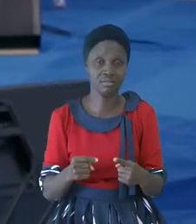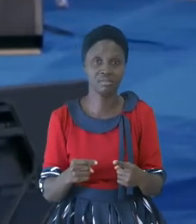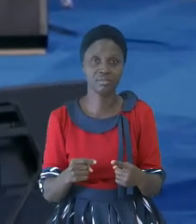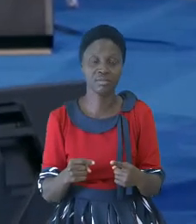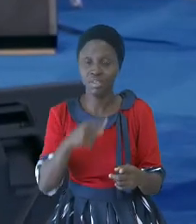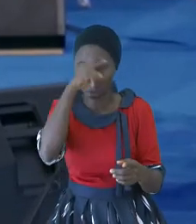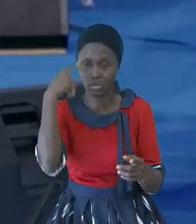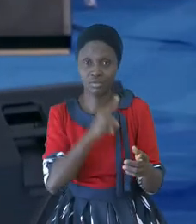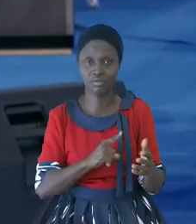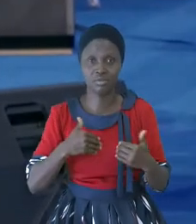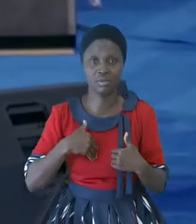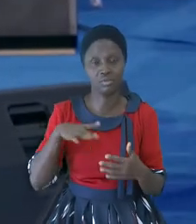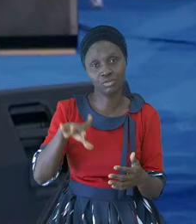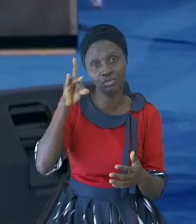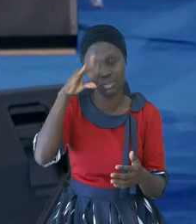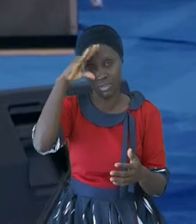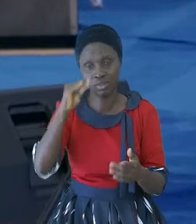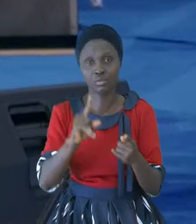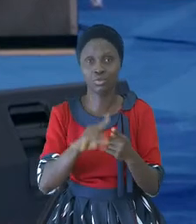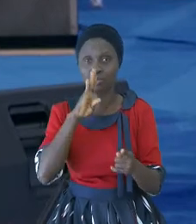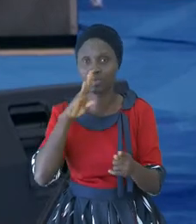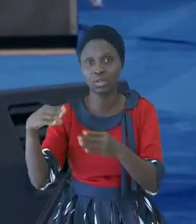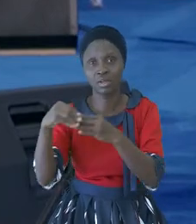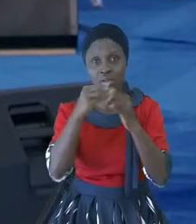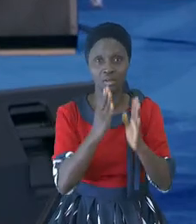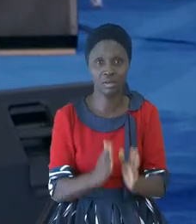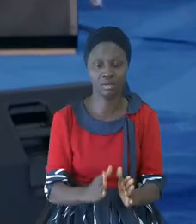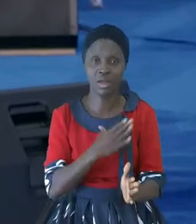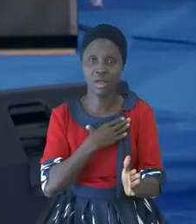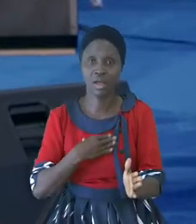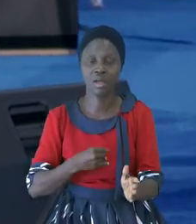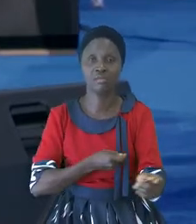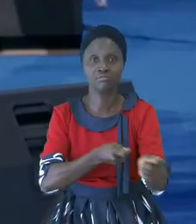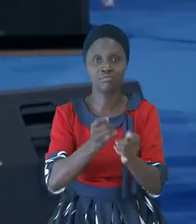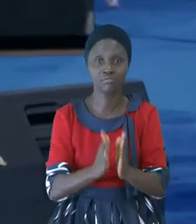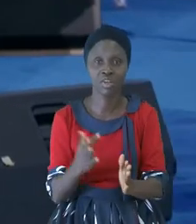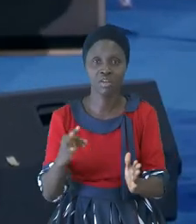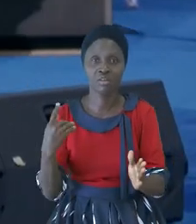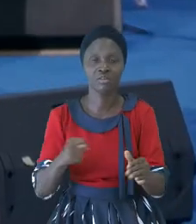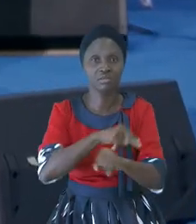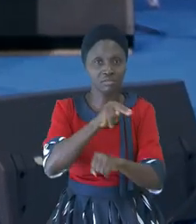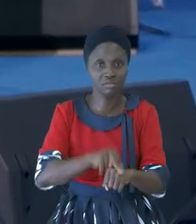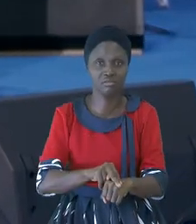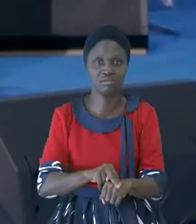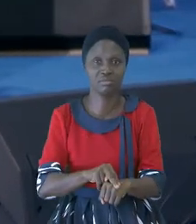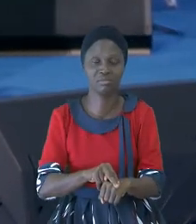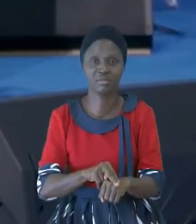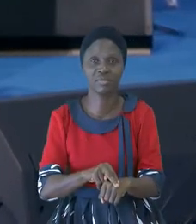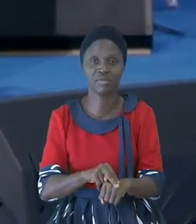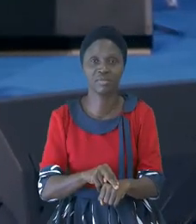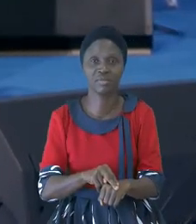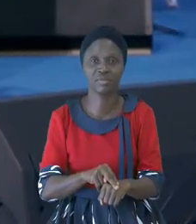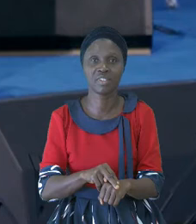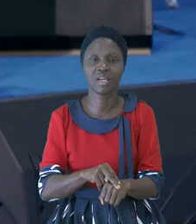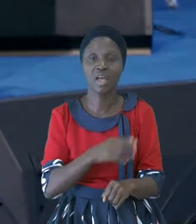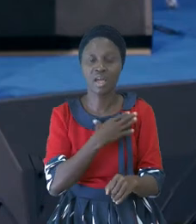the king and the leader and the ruler of the nation, Goliath also came against him. He